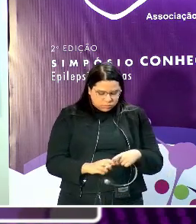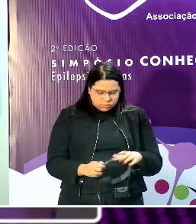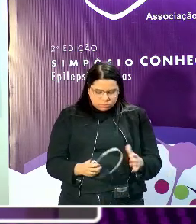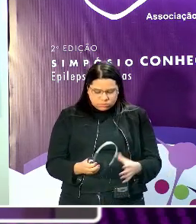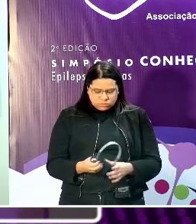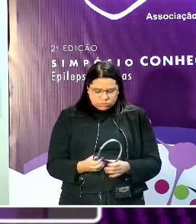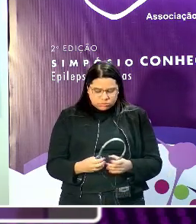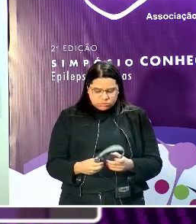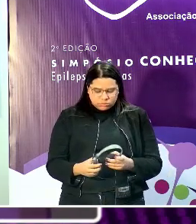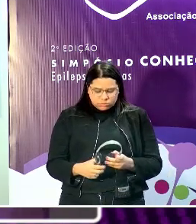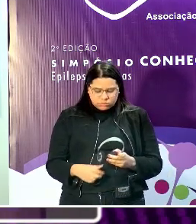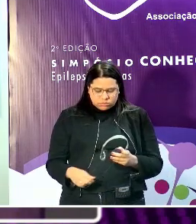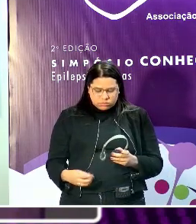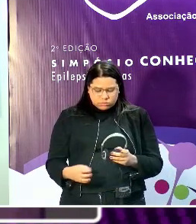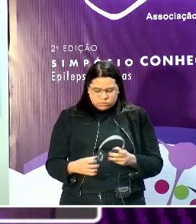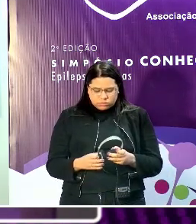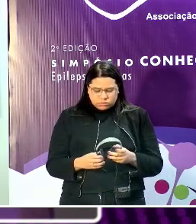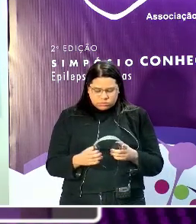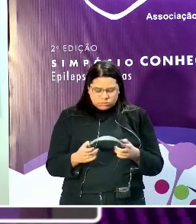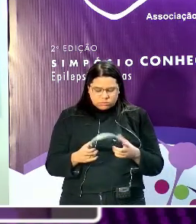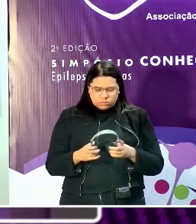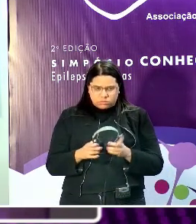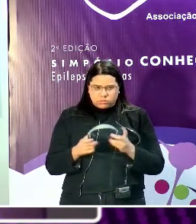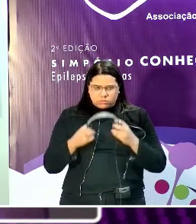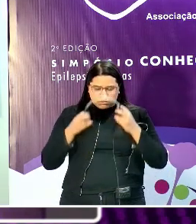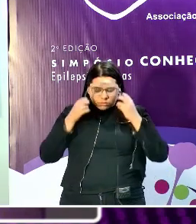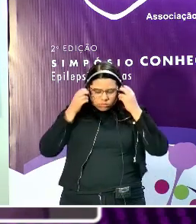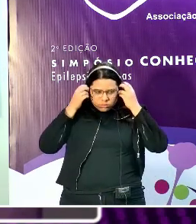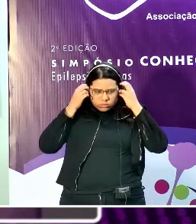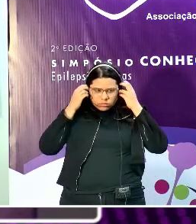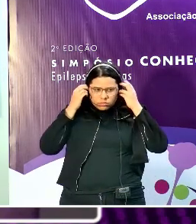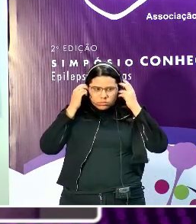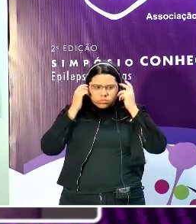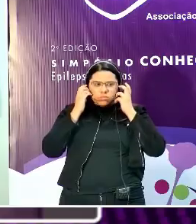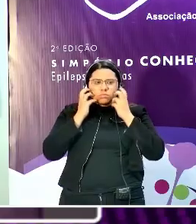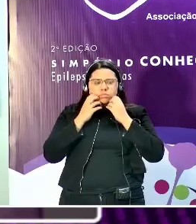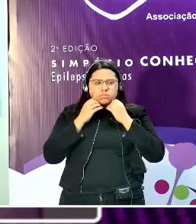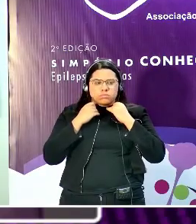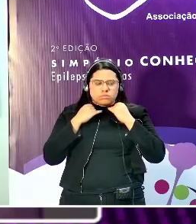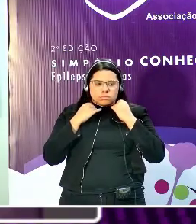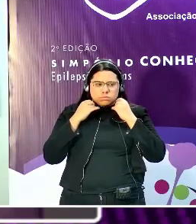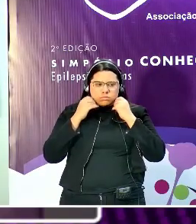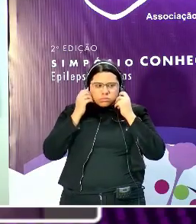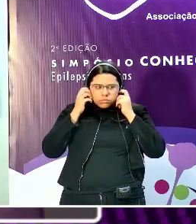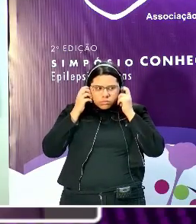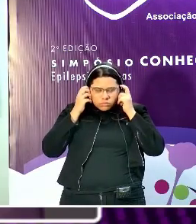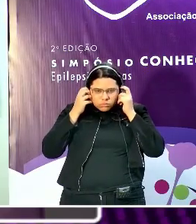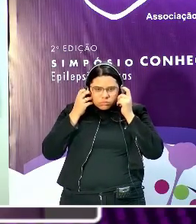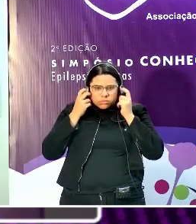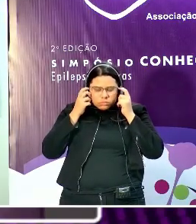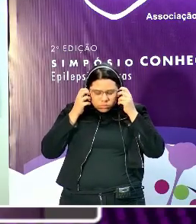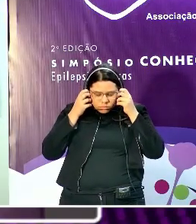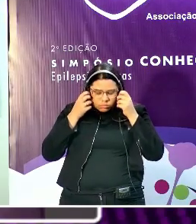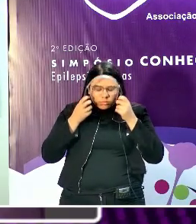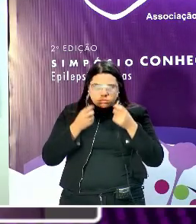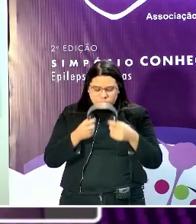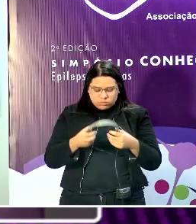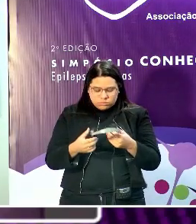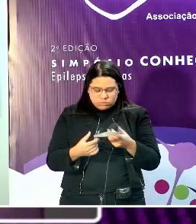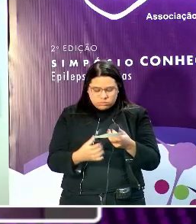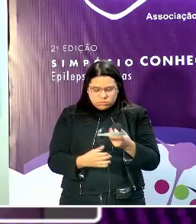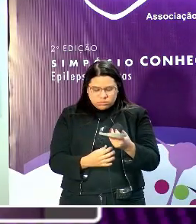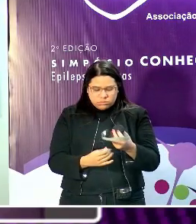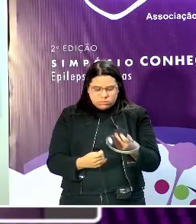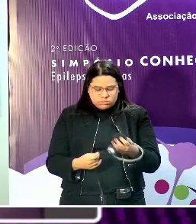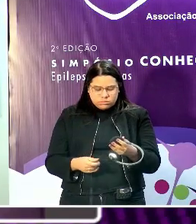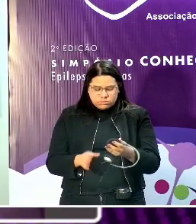Precision Medicines. Muito obrigado pelo convite. Is that better? Melhor. Yep. From Praxis Precision Medicines, and what I want to